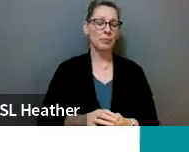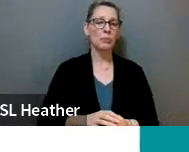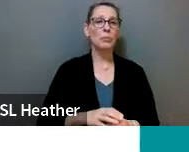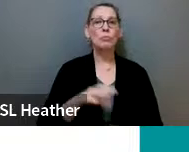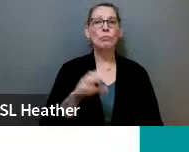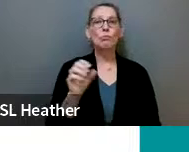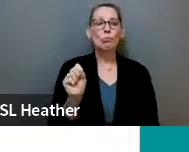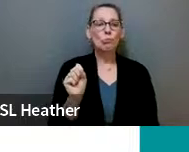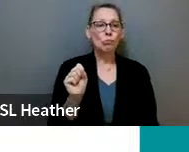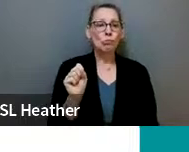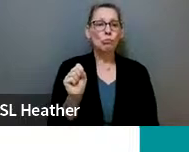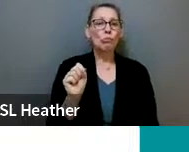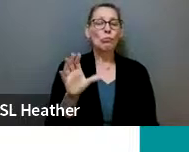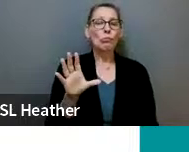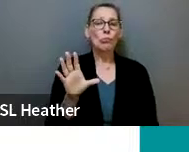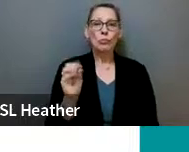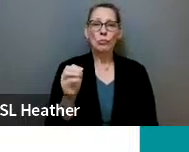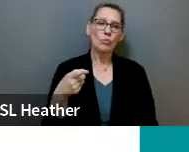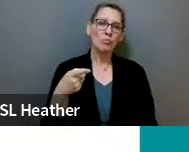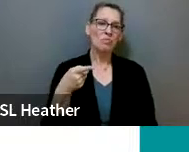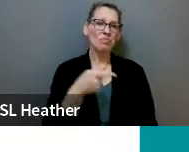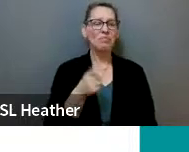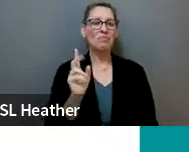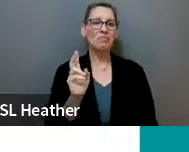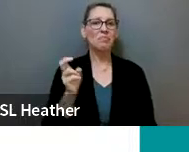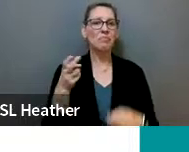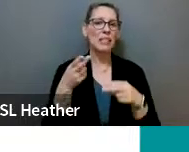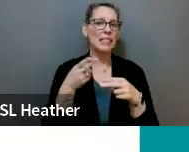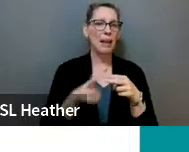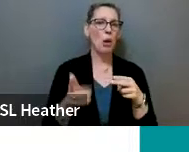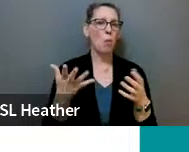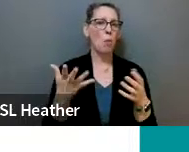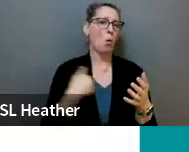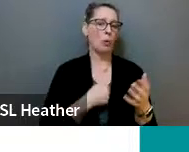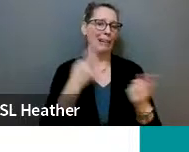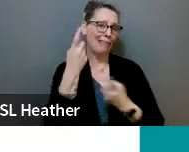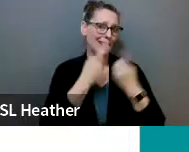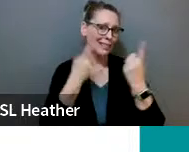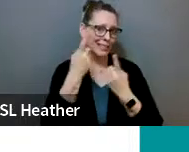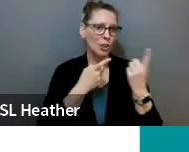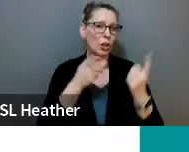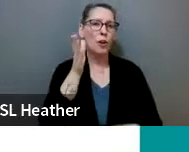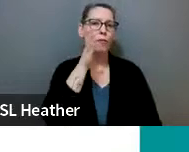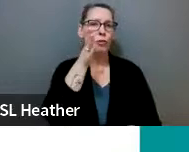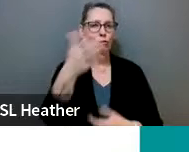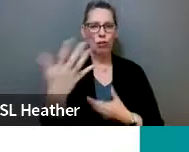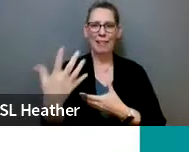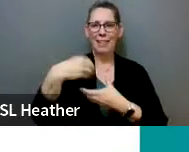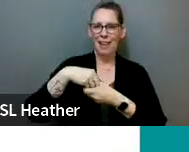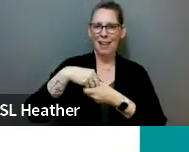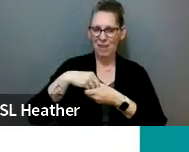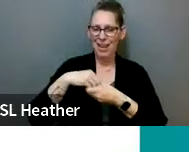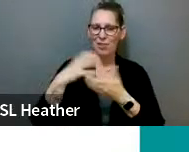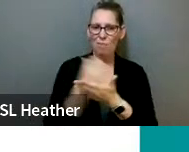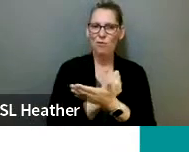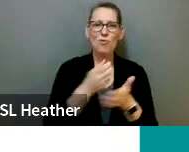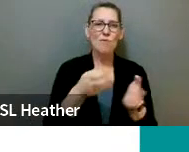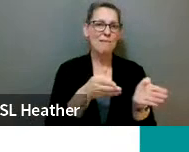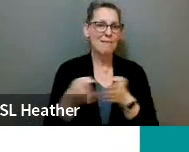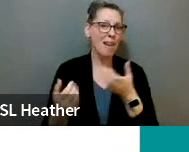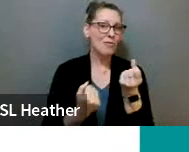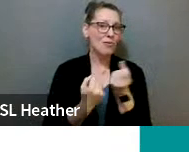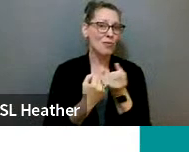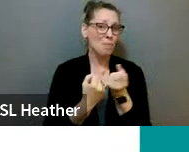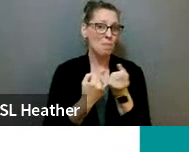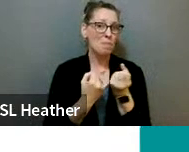So here's just a snapshot of some of the things that we're considering for future engagement opportunities planned to support